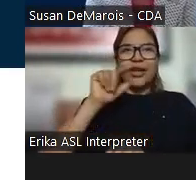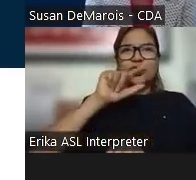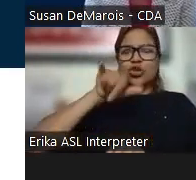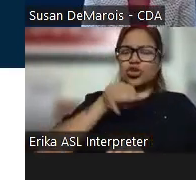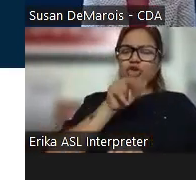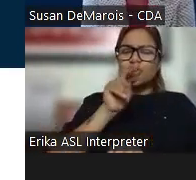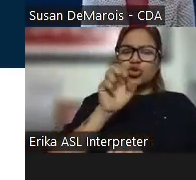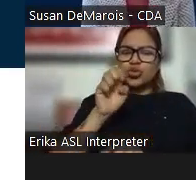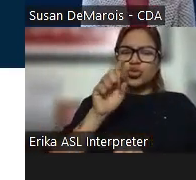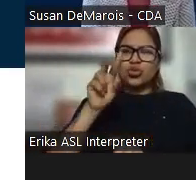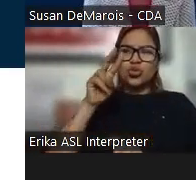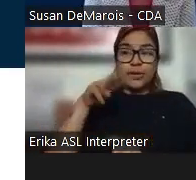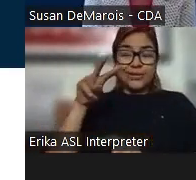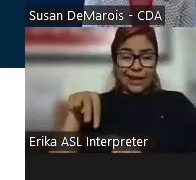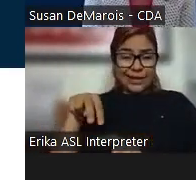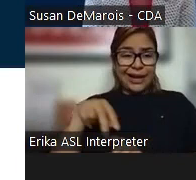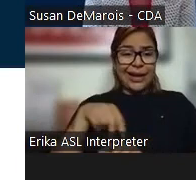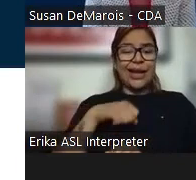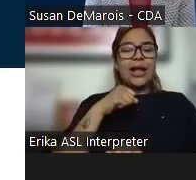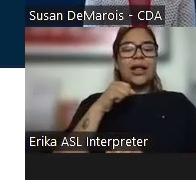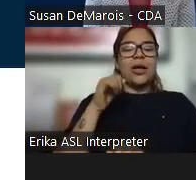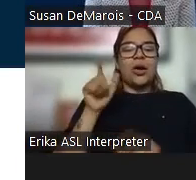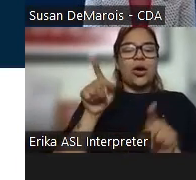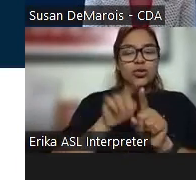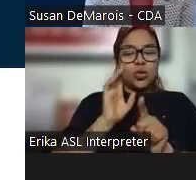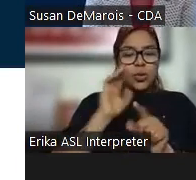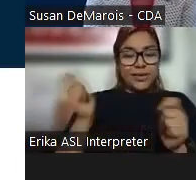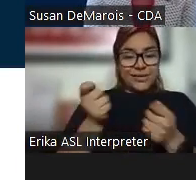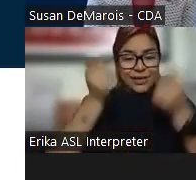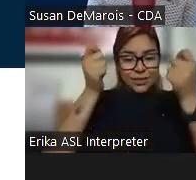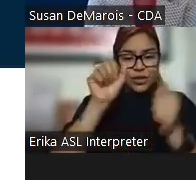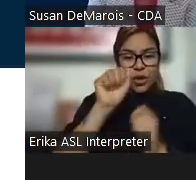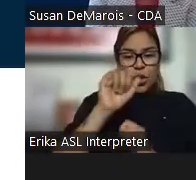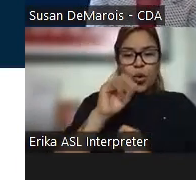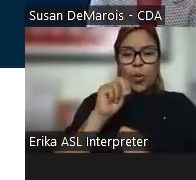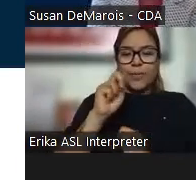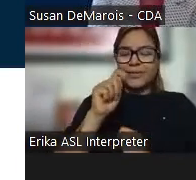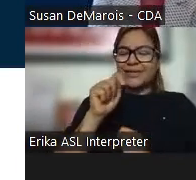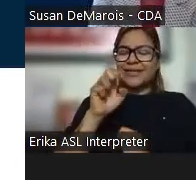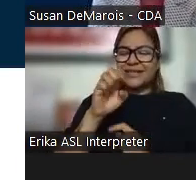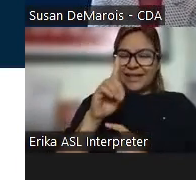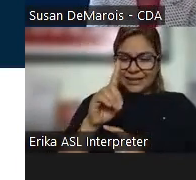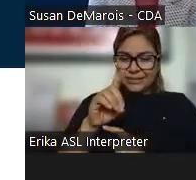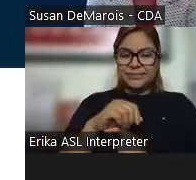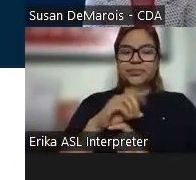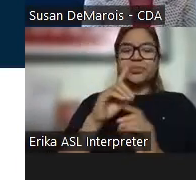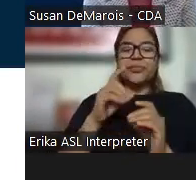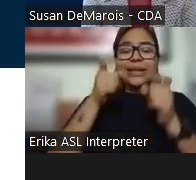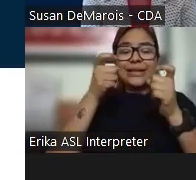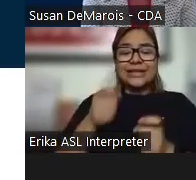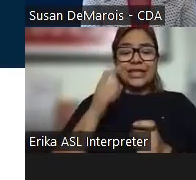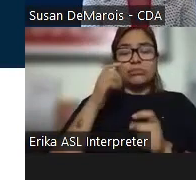the anniversary of the Olmstead decision, the foundation of this very committee.